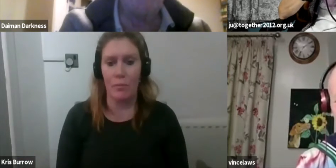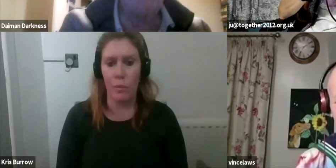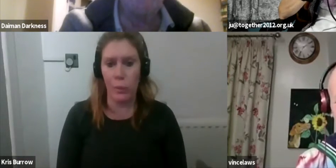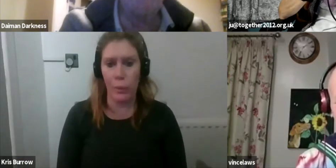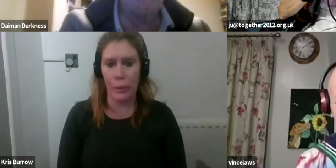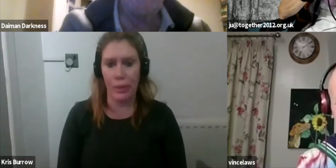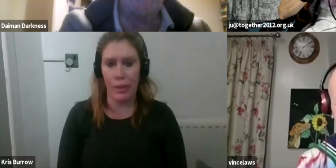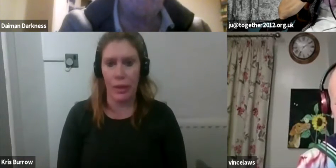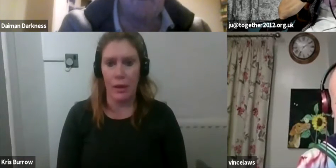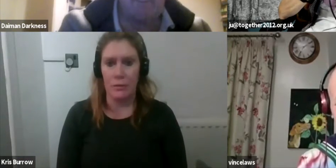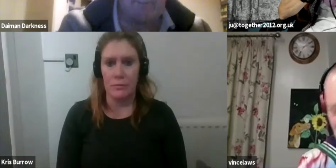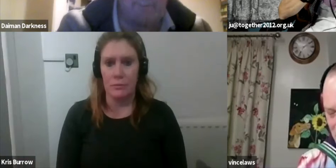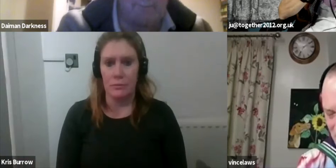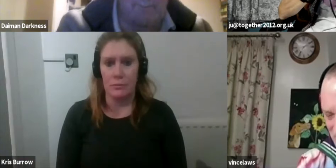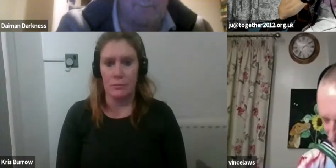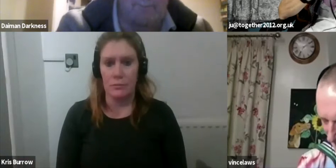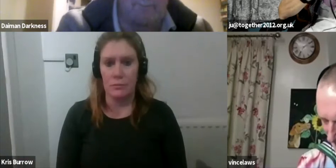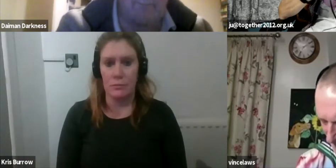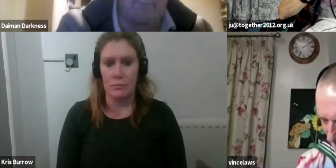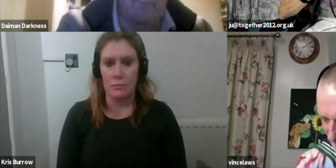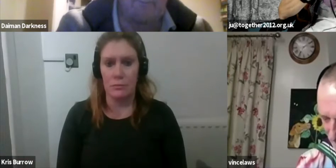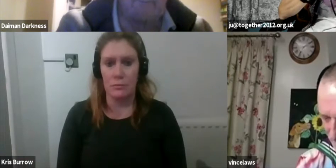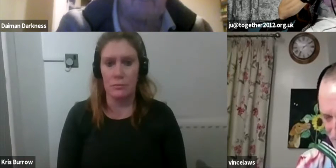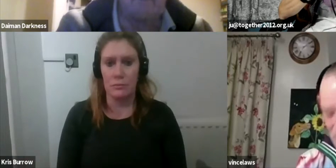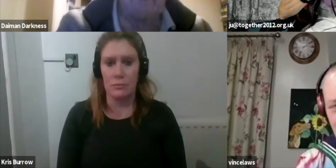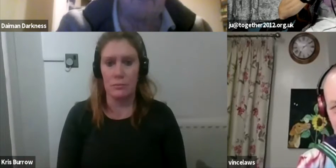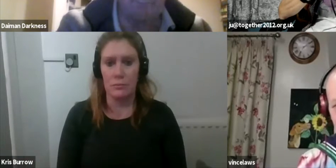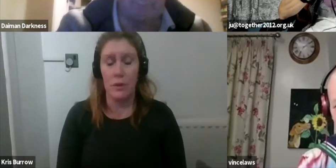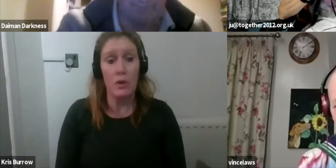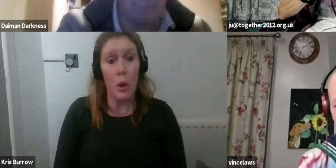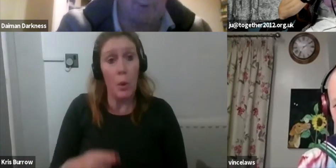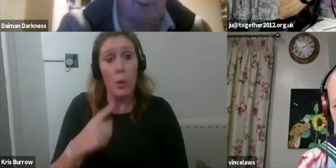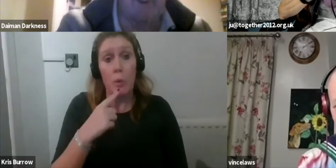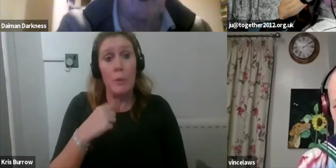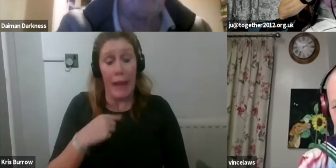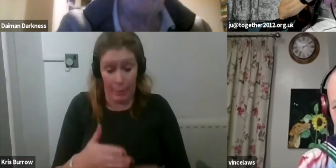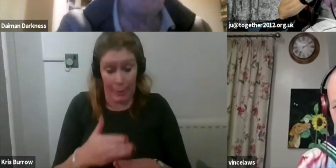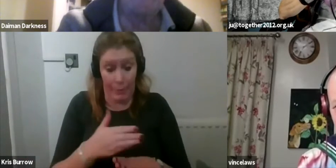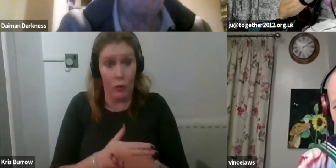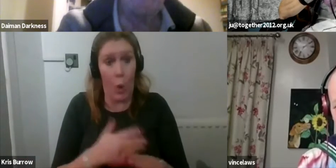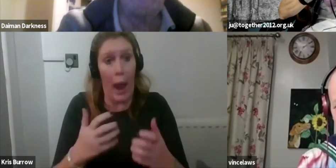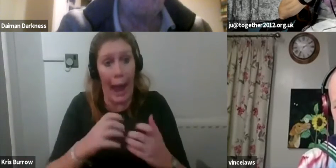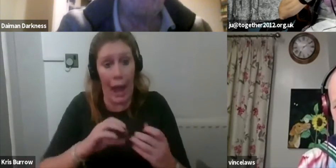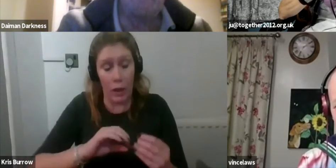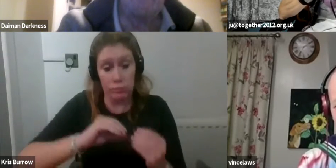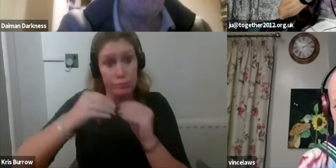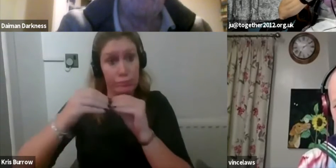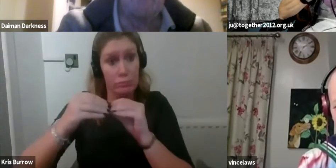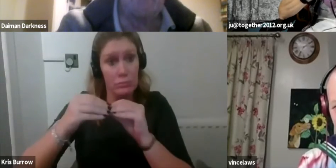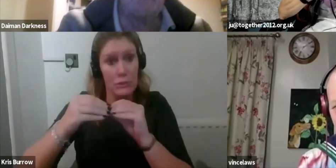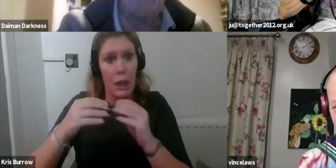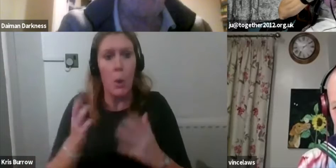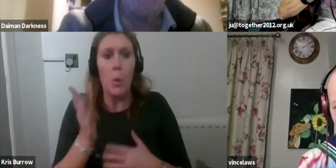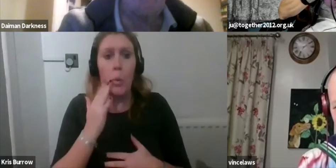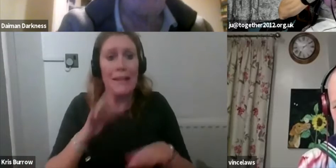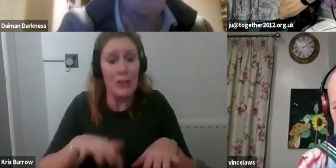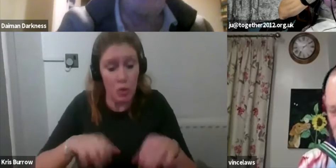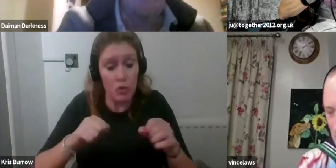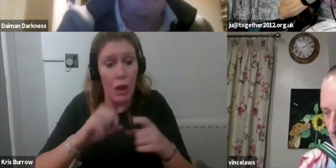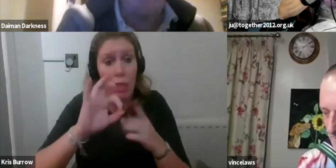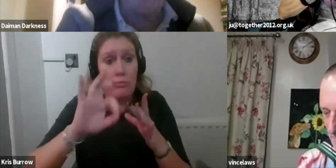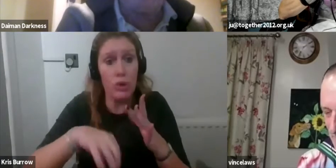So how did it come about? You were telling me a little bit earlier, but how and when did you start this